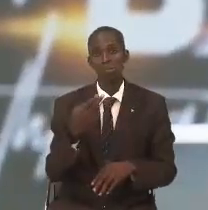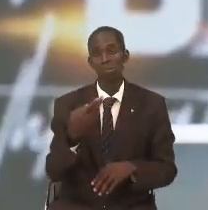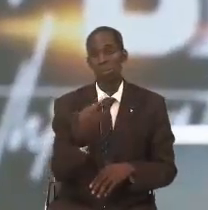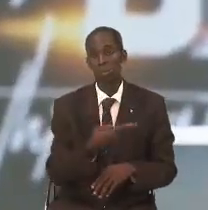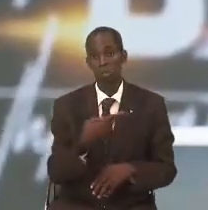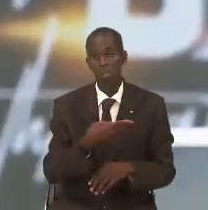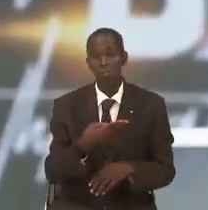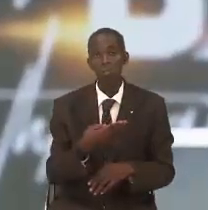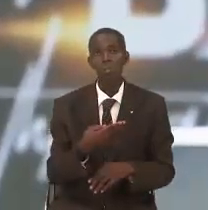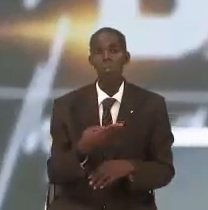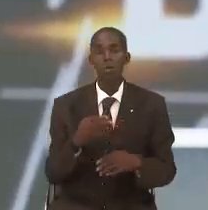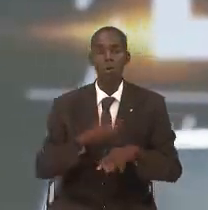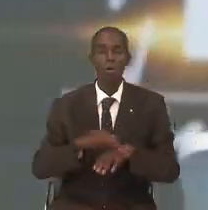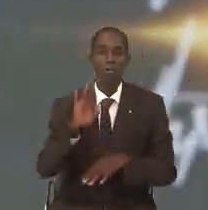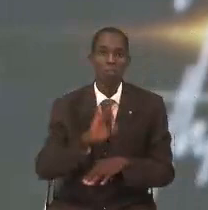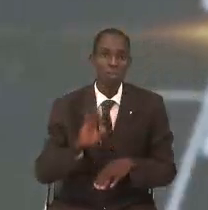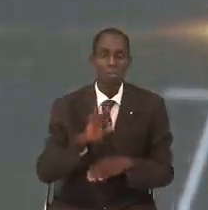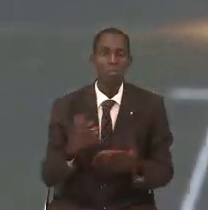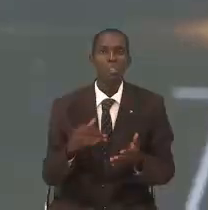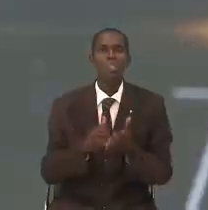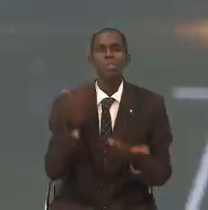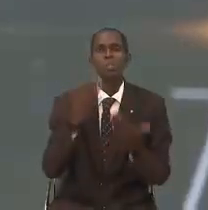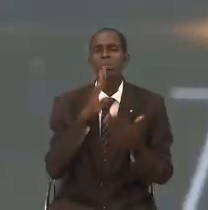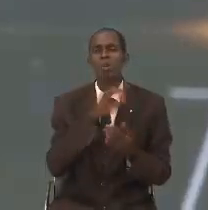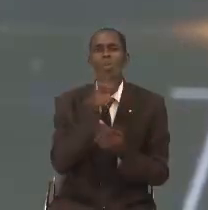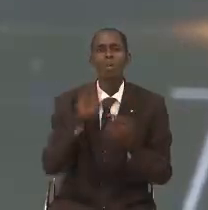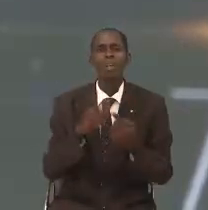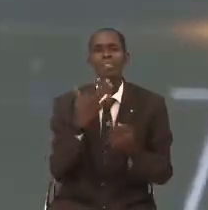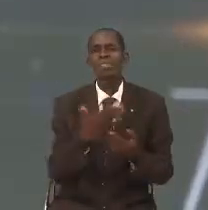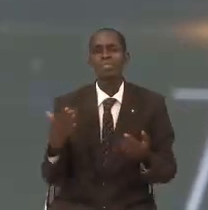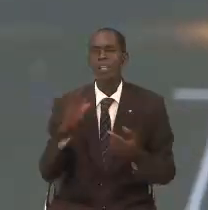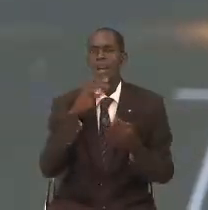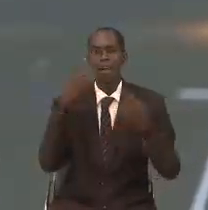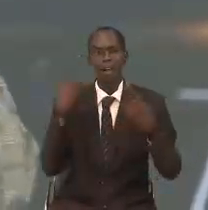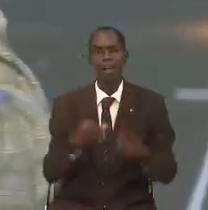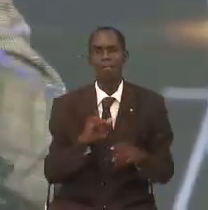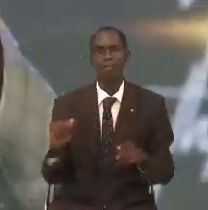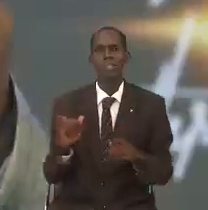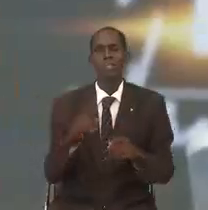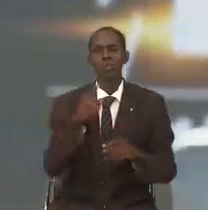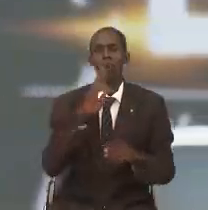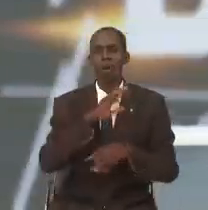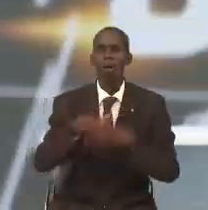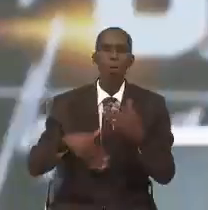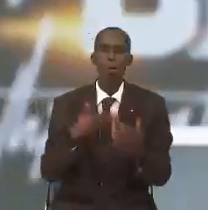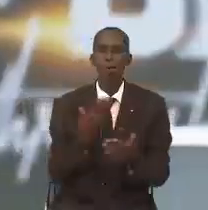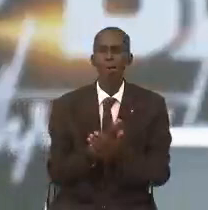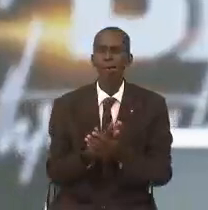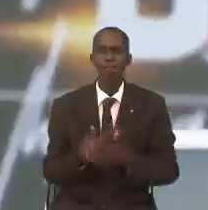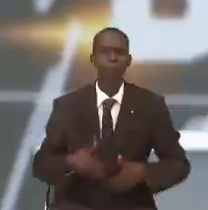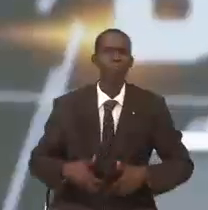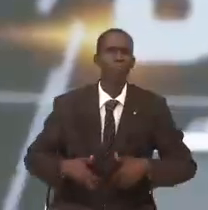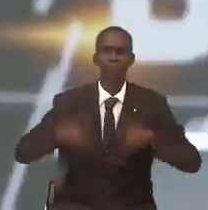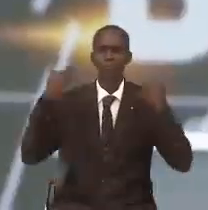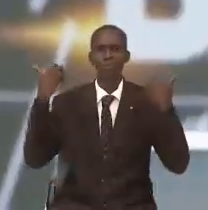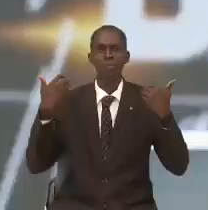may be when, you know, some things are happening that you are all ruffled and you are angry and you start the